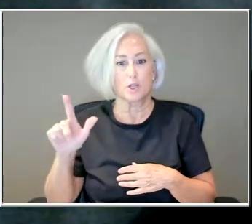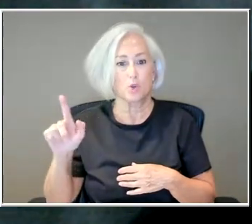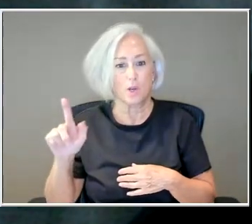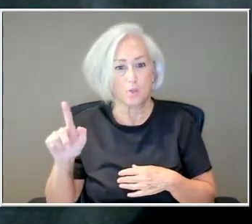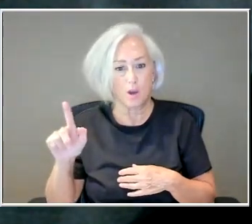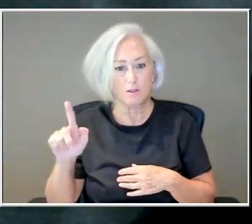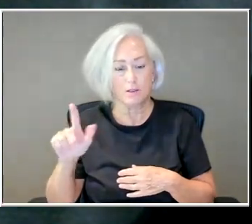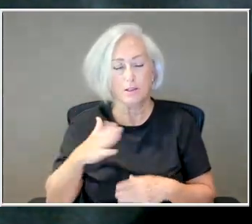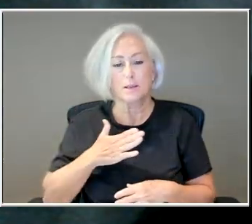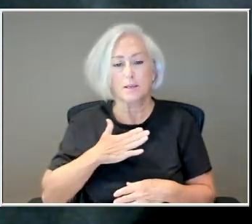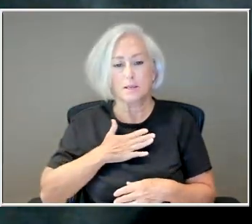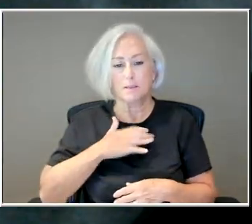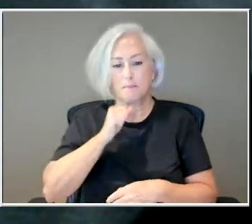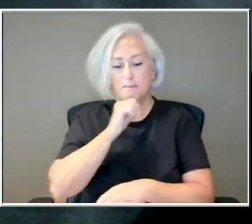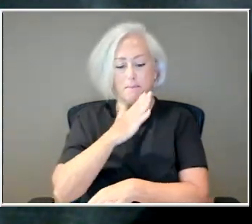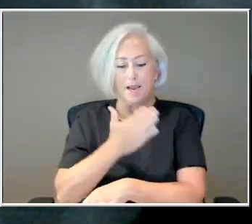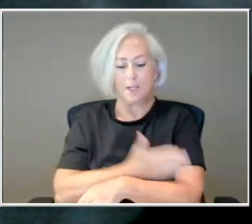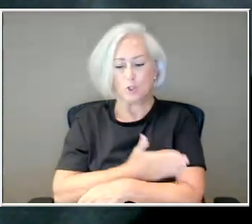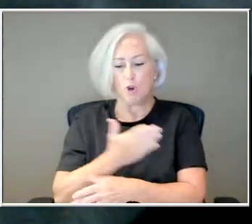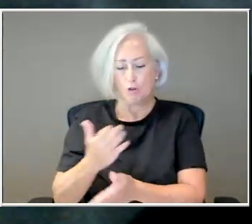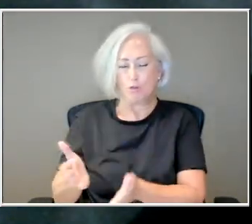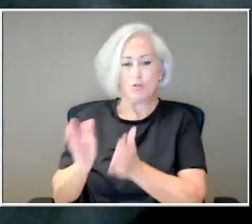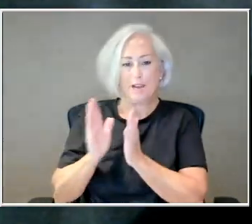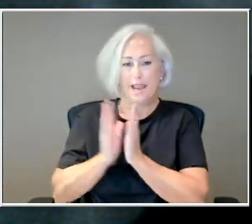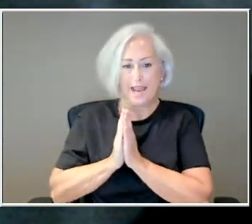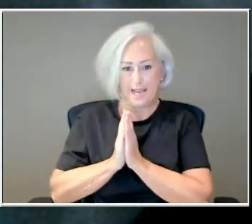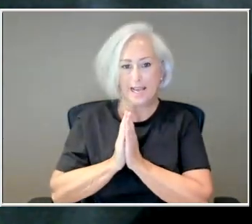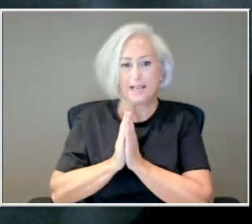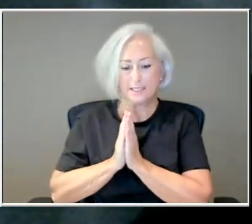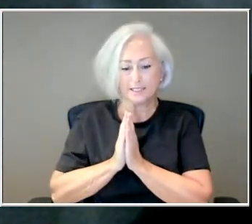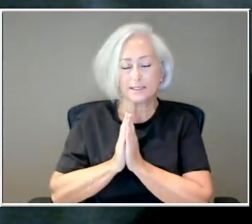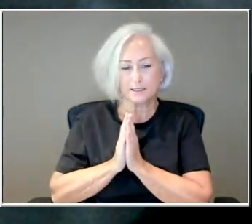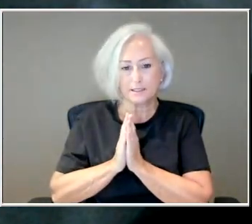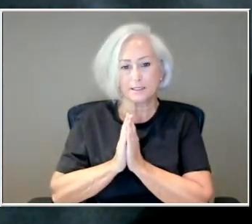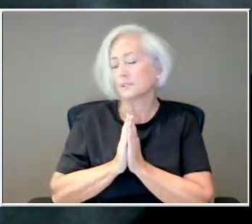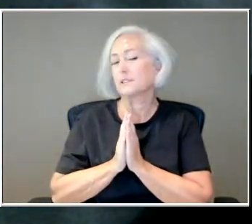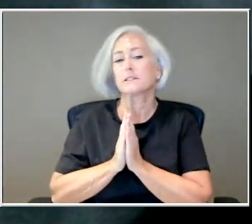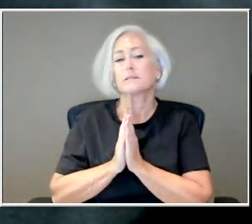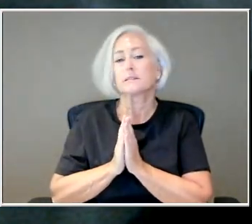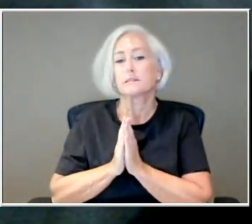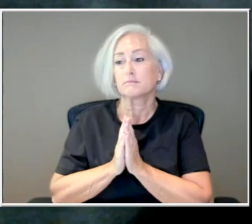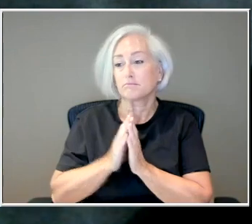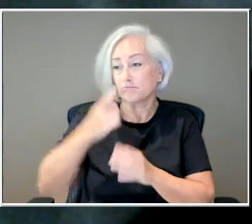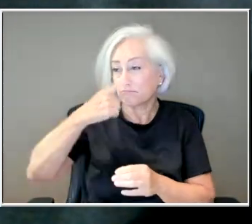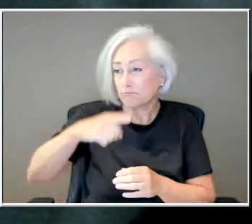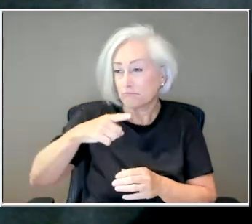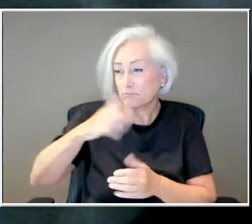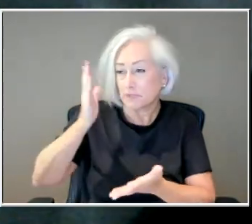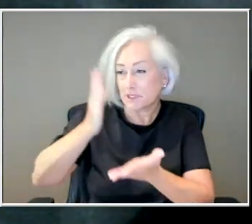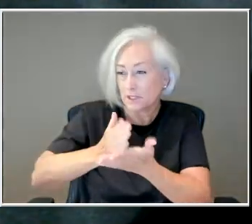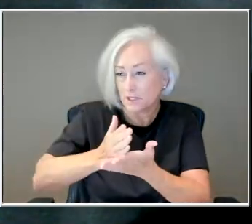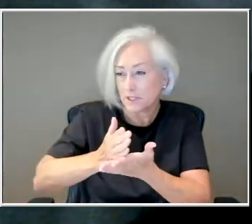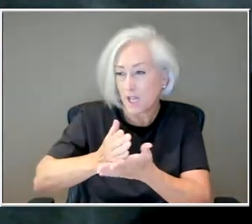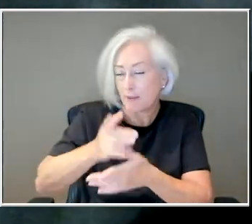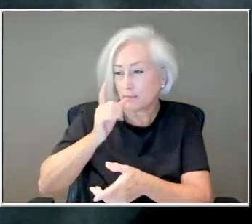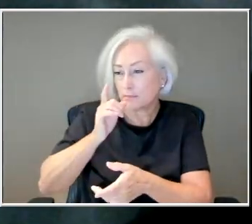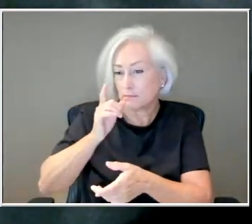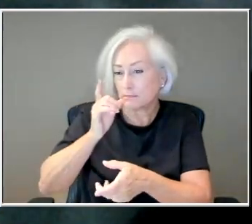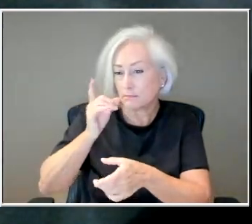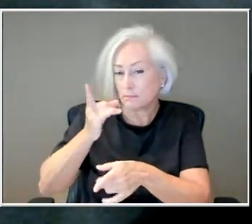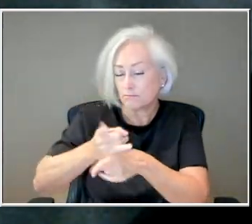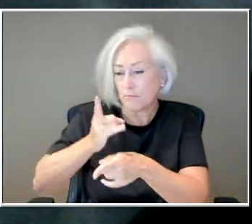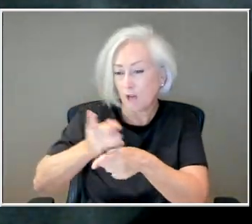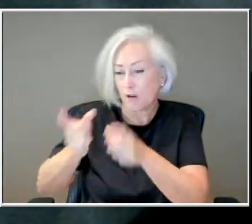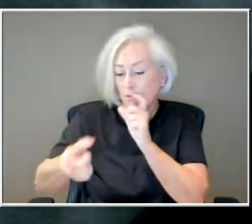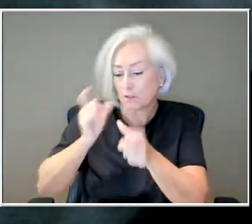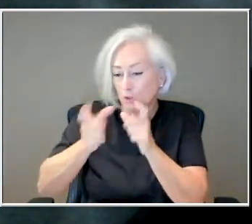me. Actually, I came home one night, and my daughter asked me if I would quit drinking for a bit, not forever, just to try it